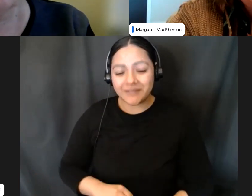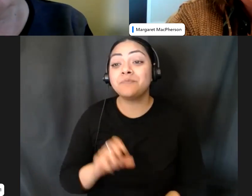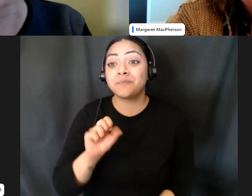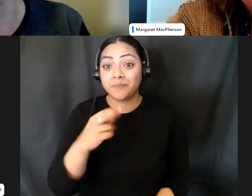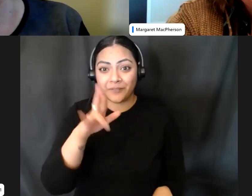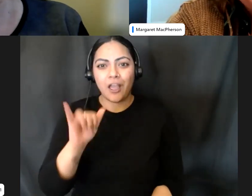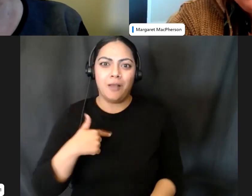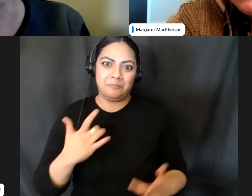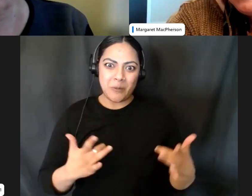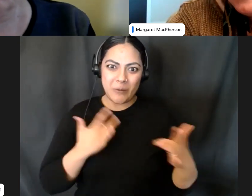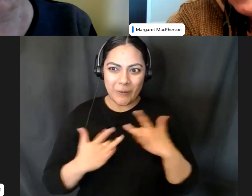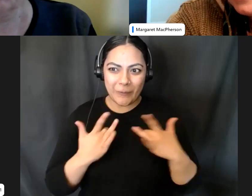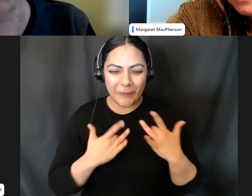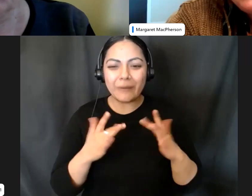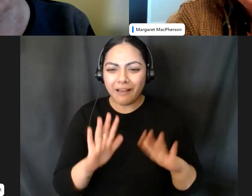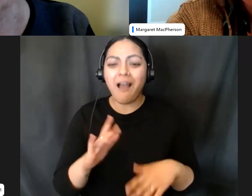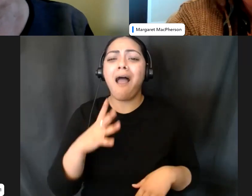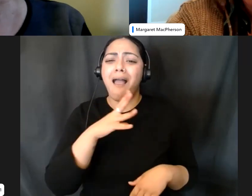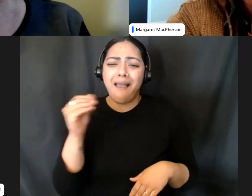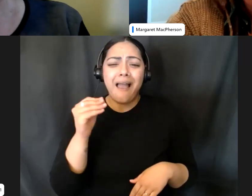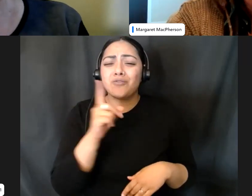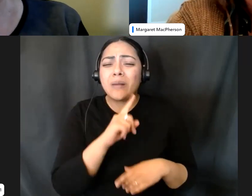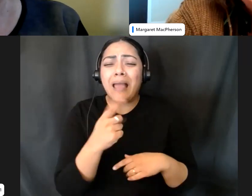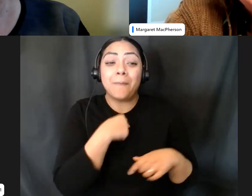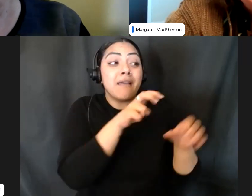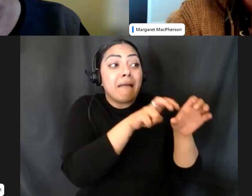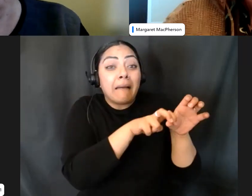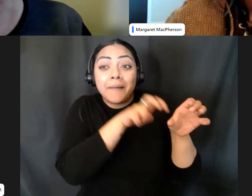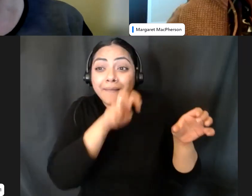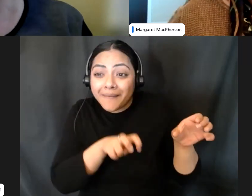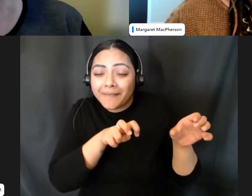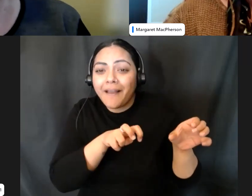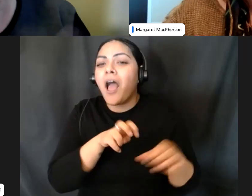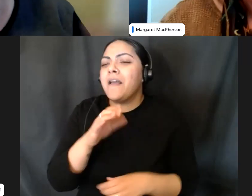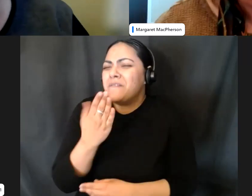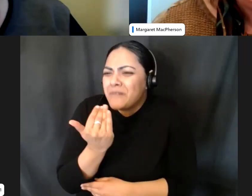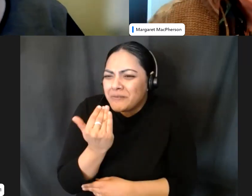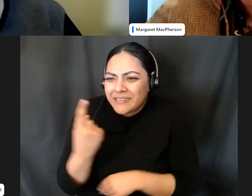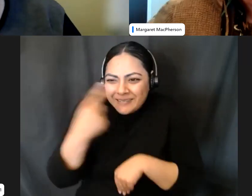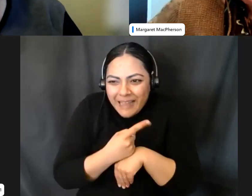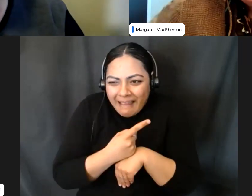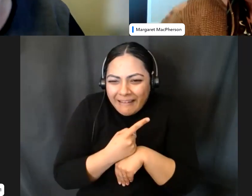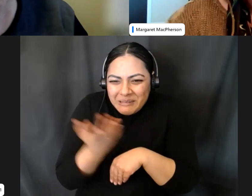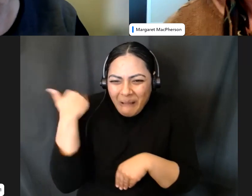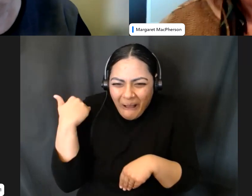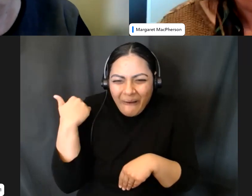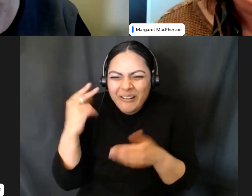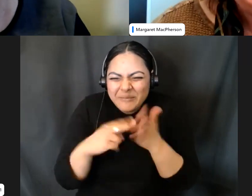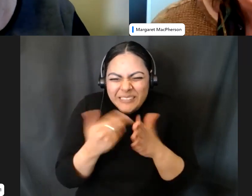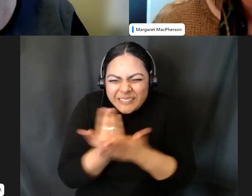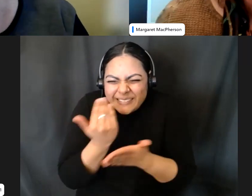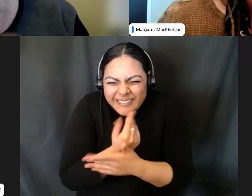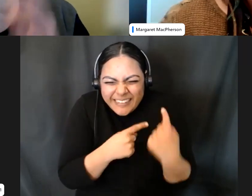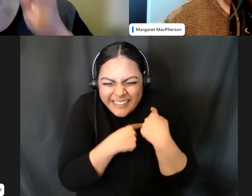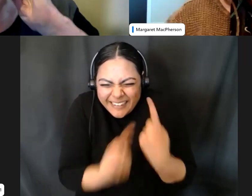really excited to do this, and I've only been away from them for 15 days, so I still call them mine. I mean, at some point, I'm sure it'll be they, but right now it's